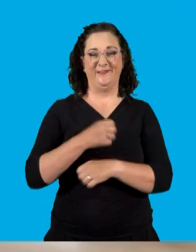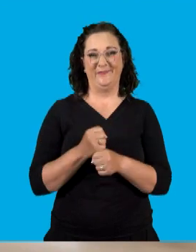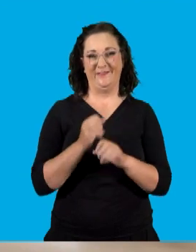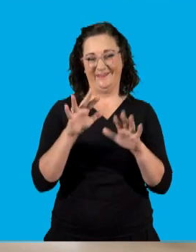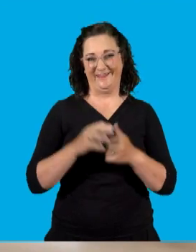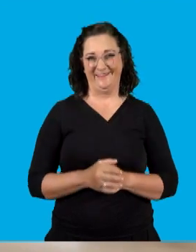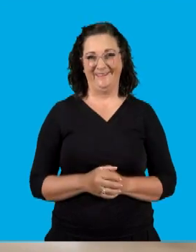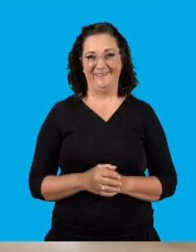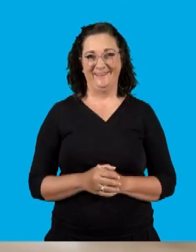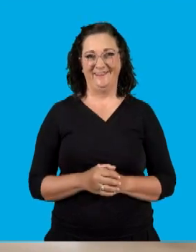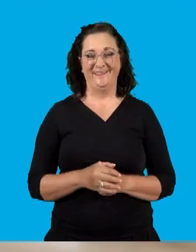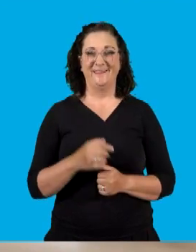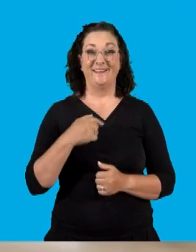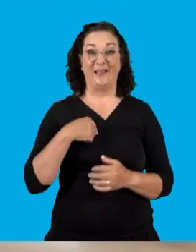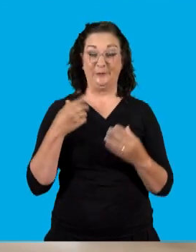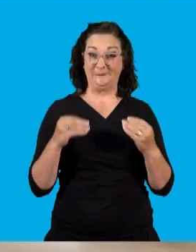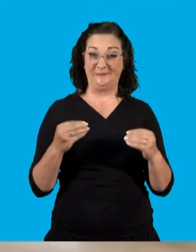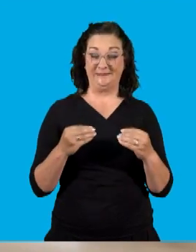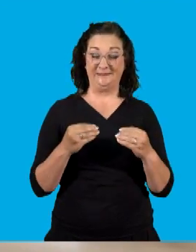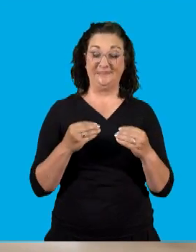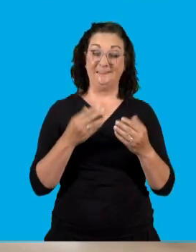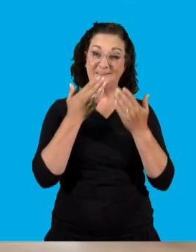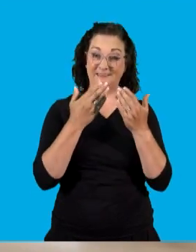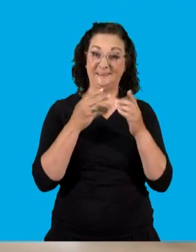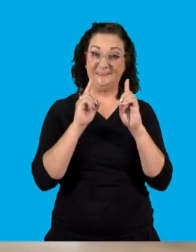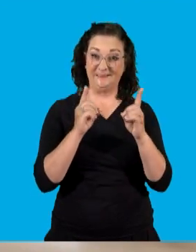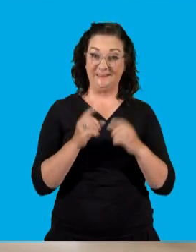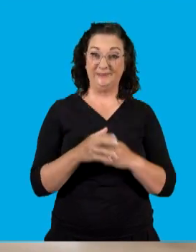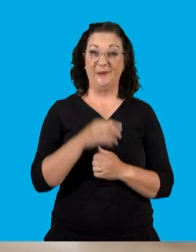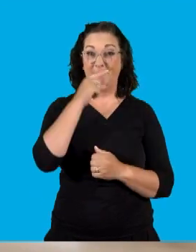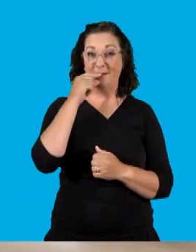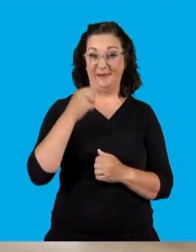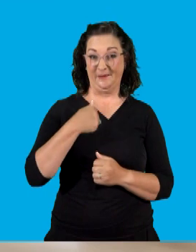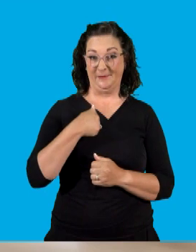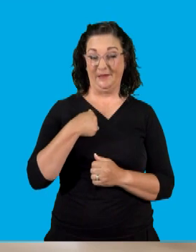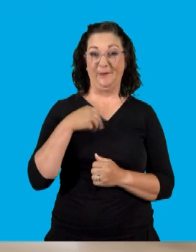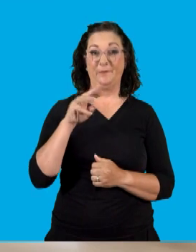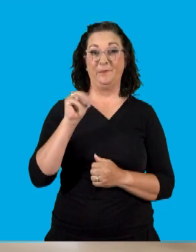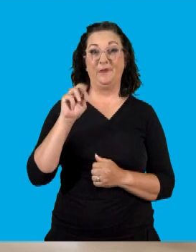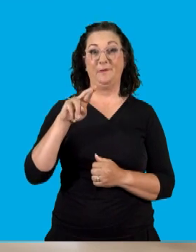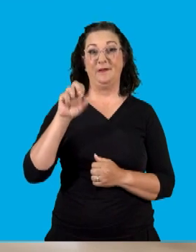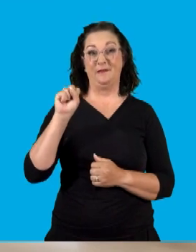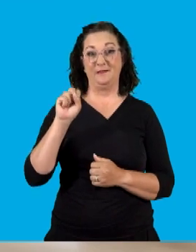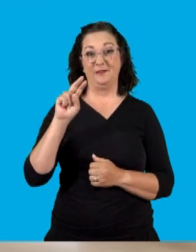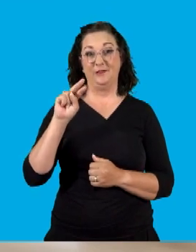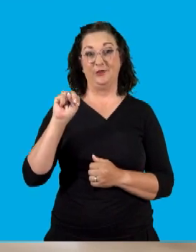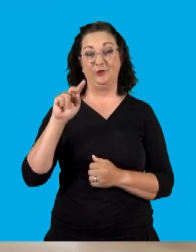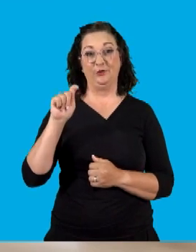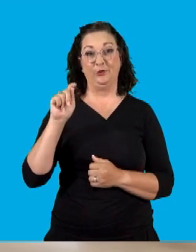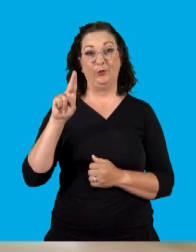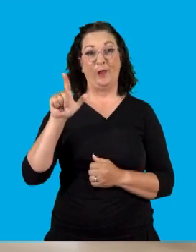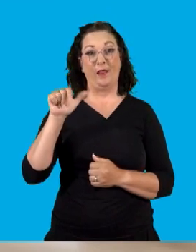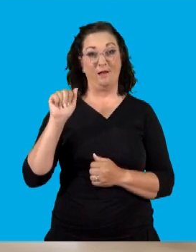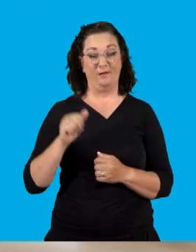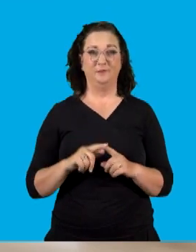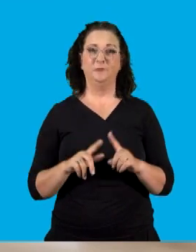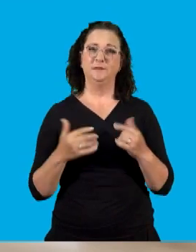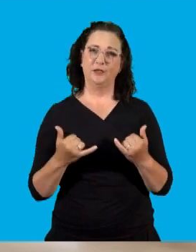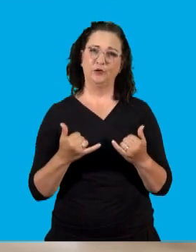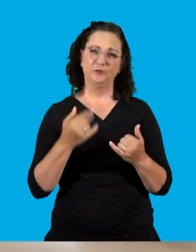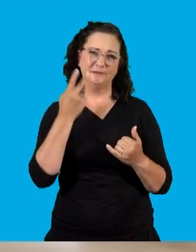Good day, grade 10s. I am your business status tutor and I go by the name of Noktula Zulu. So today we will